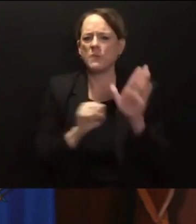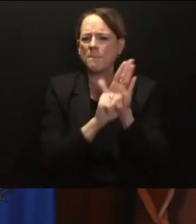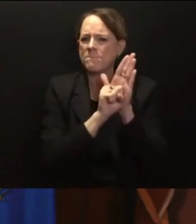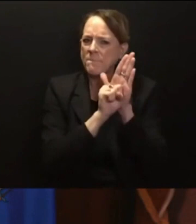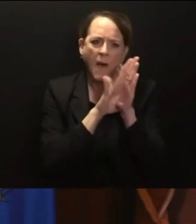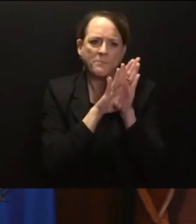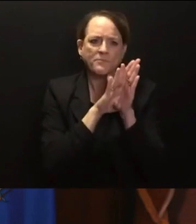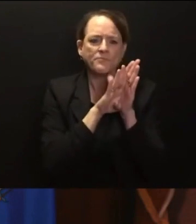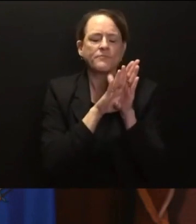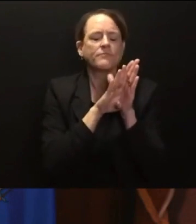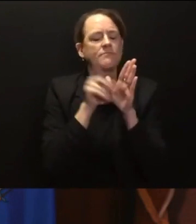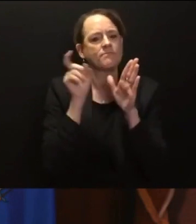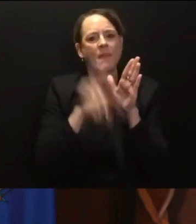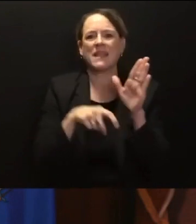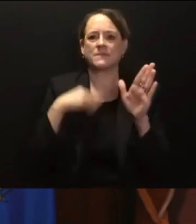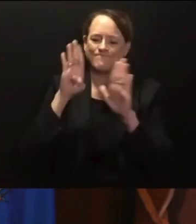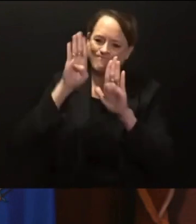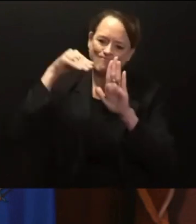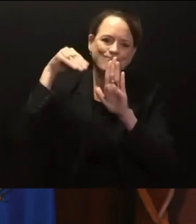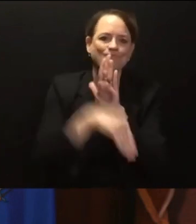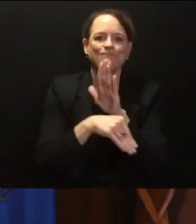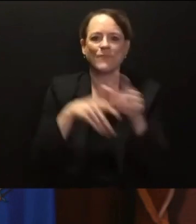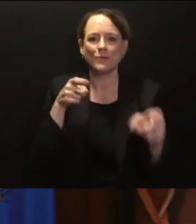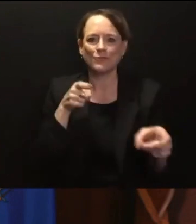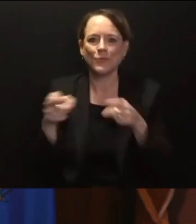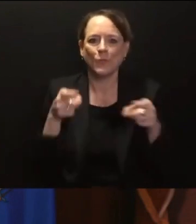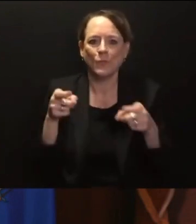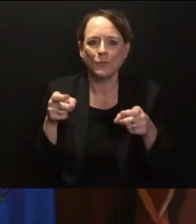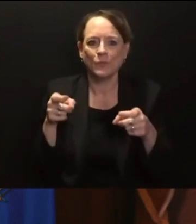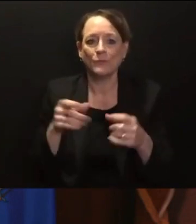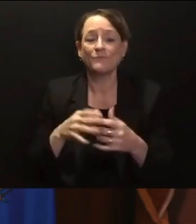he will be announcing a COVID-19 relief package